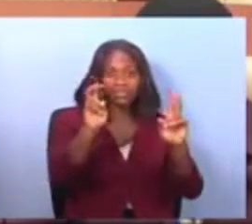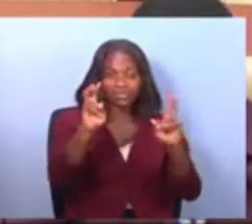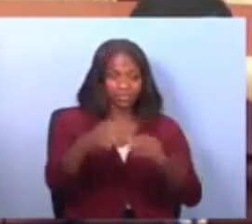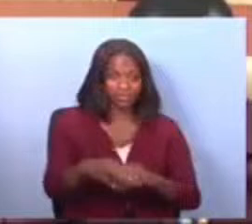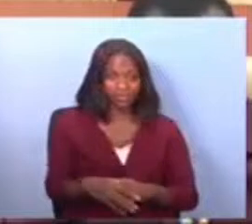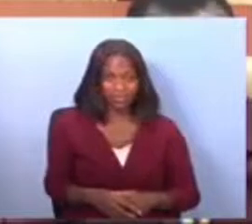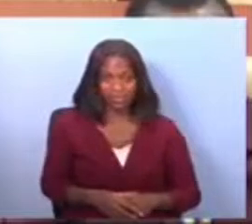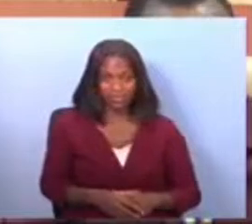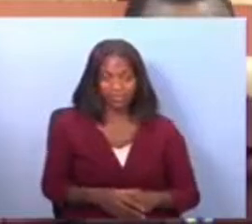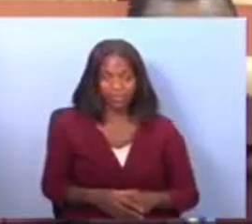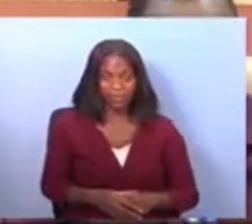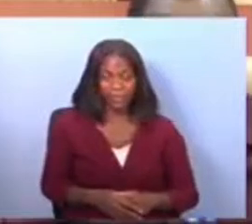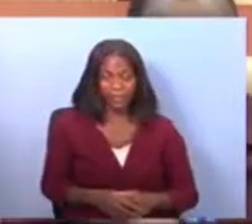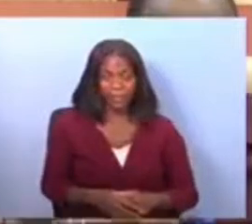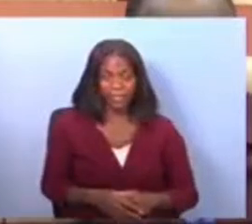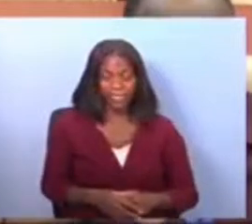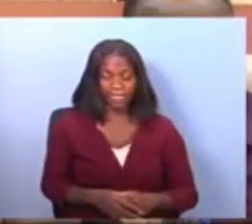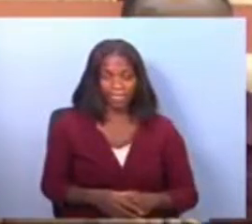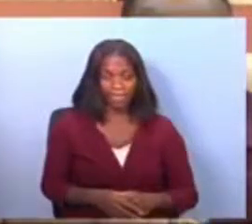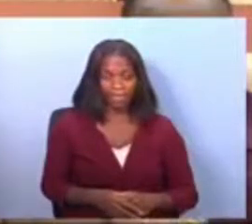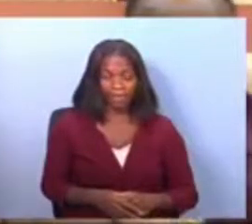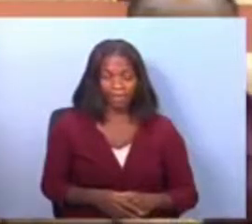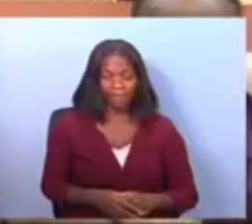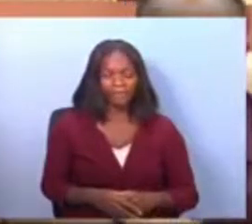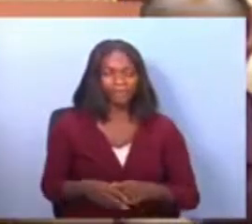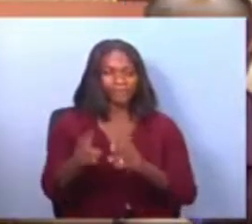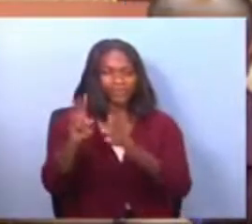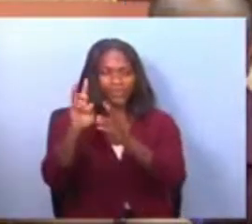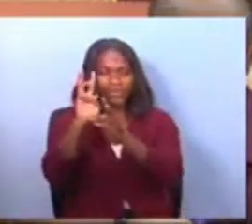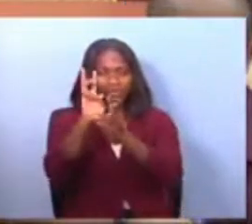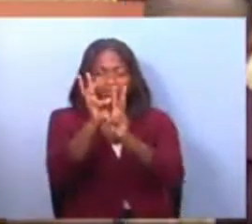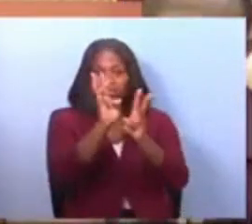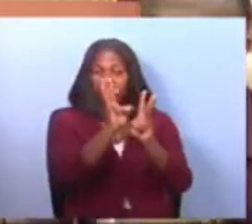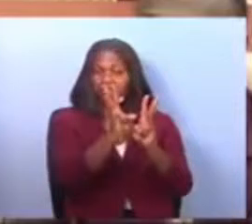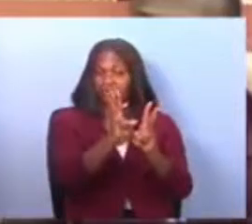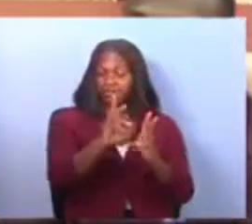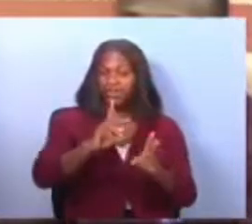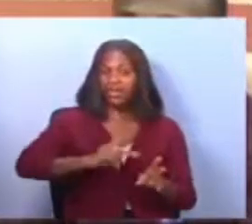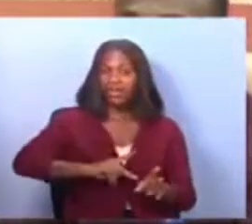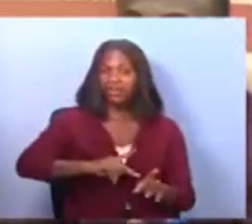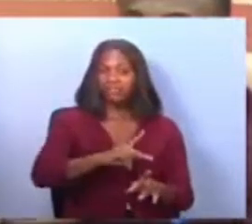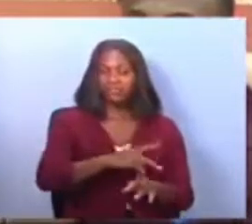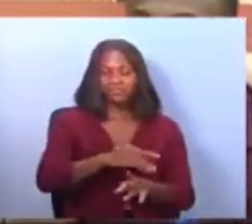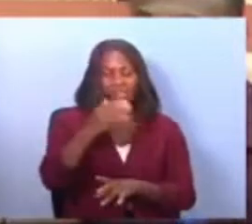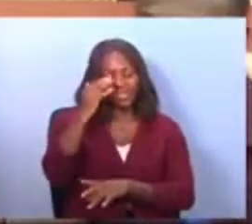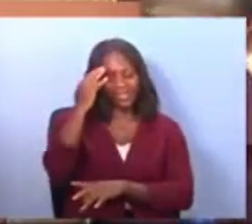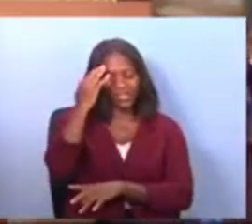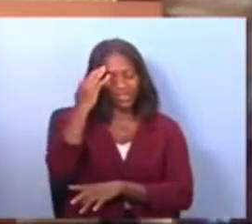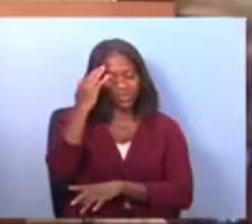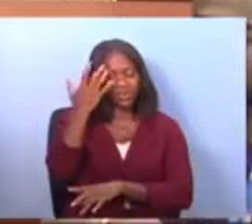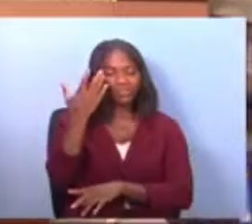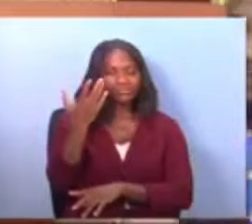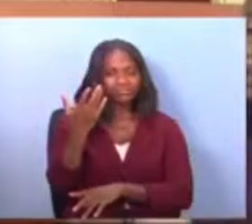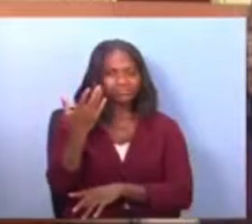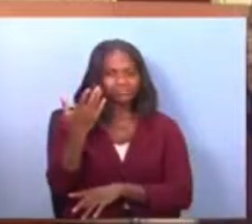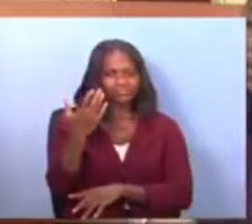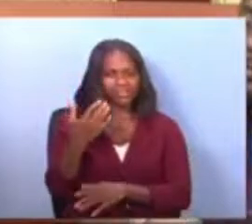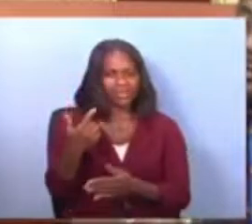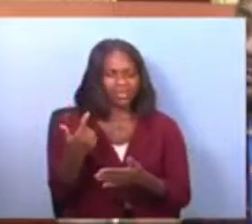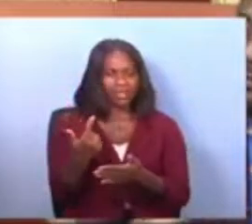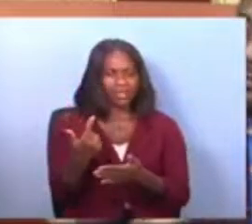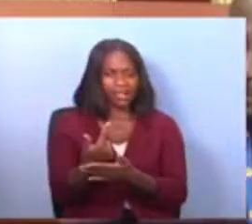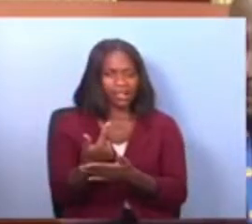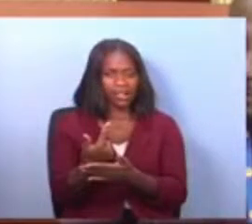Speaker, the Climate Parliament, having recognized the commitments of the members of Ghana's